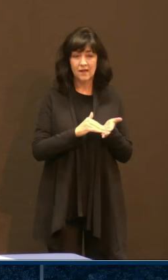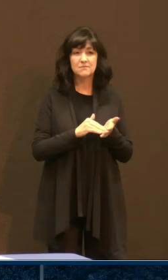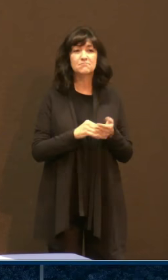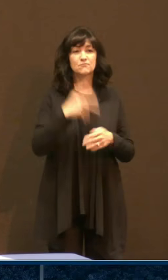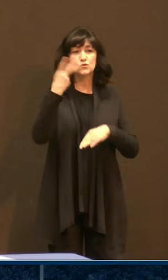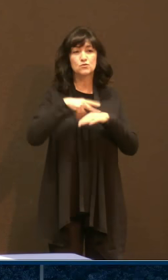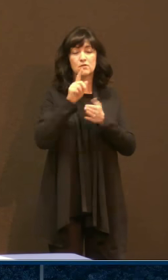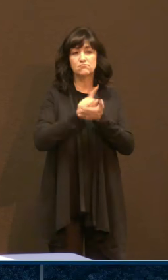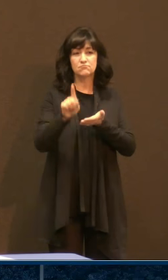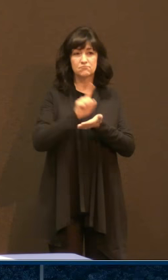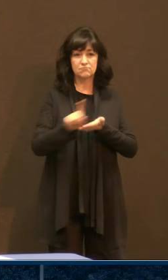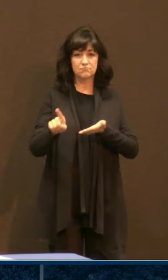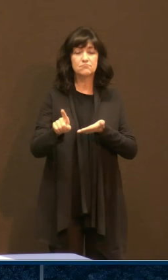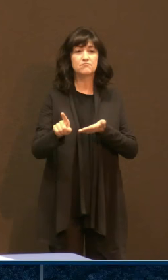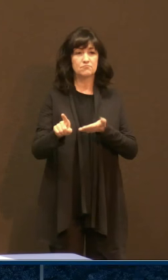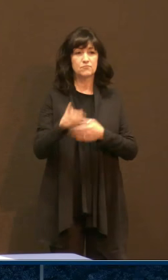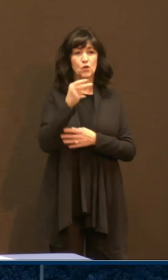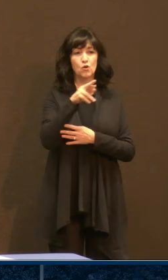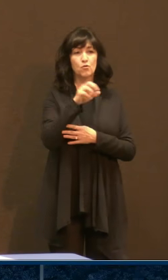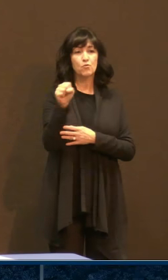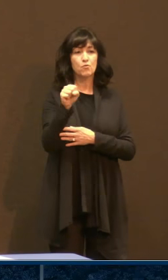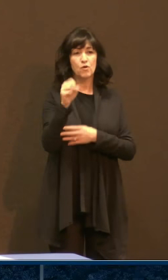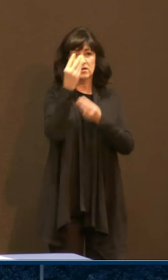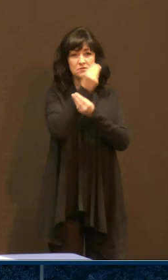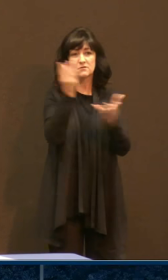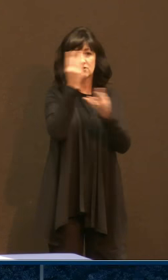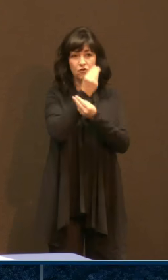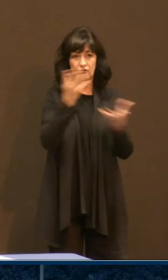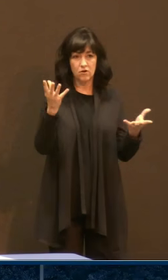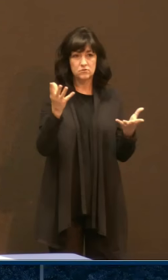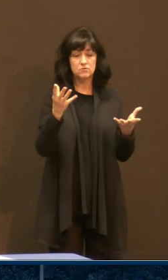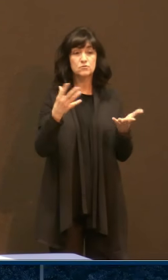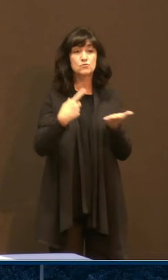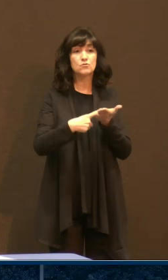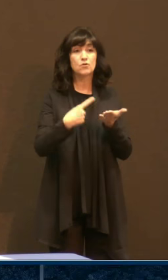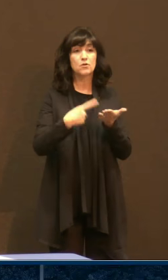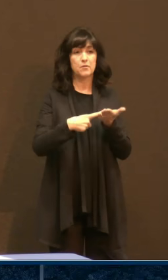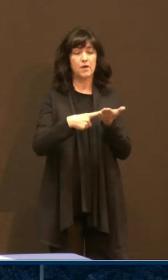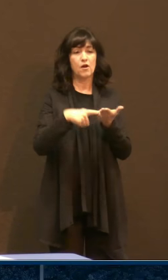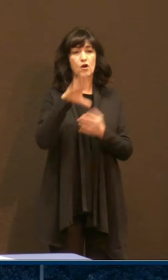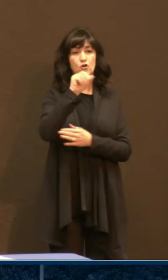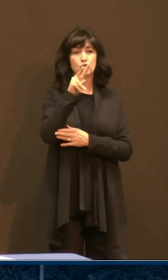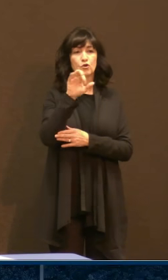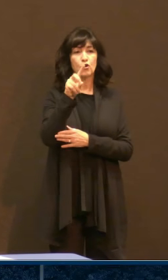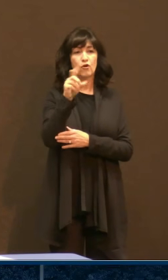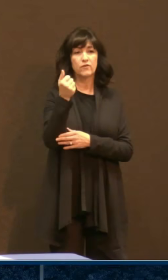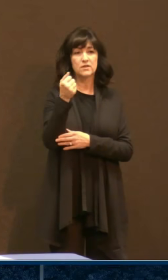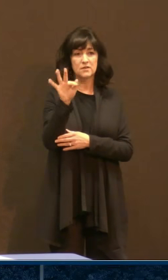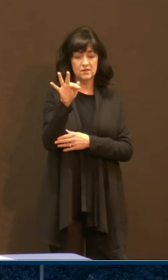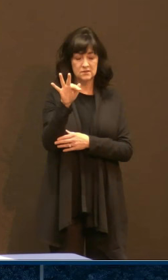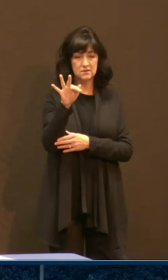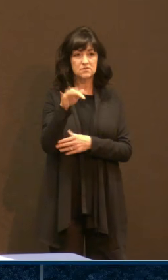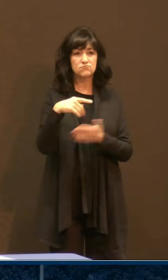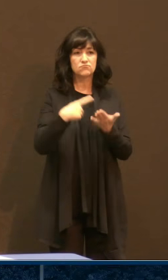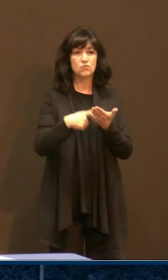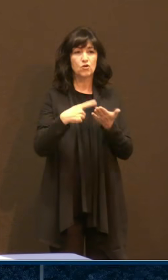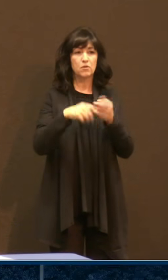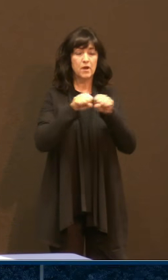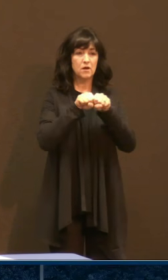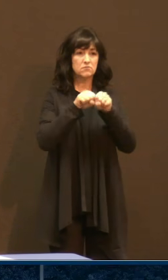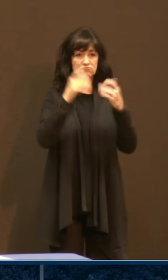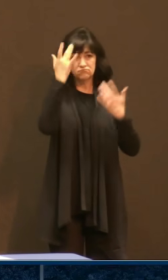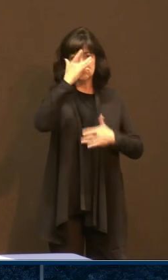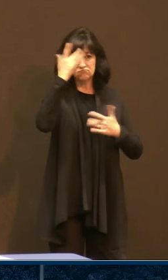conference to talk about Delaware's response to the COVID-19 pandemic. And at the top